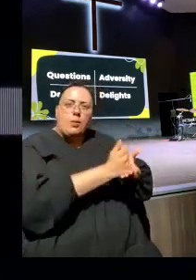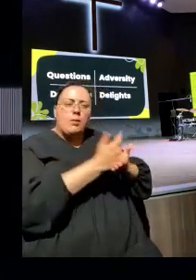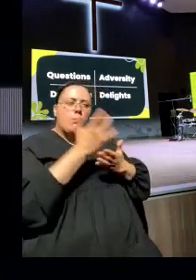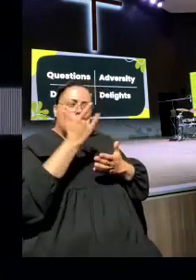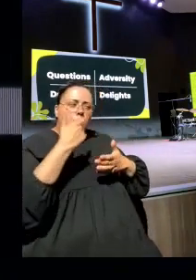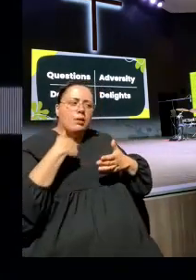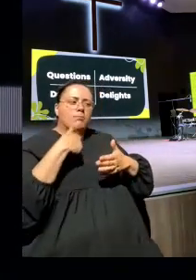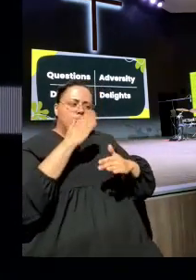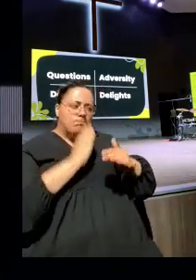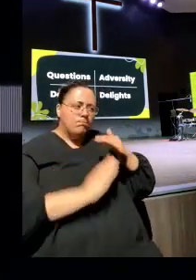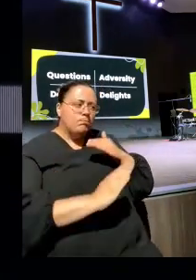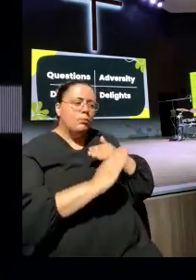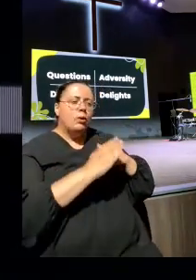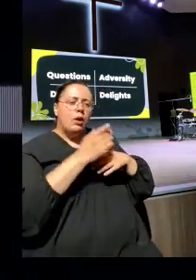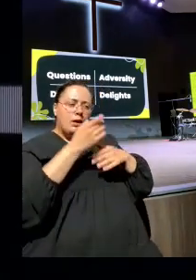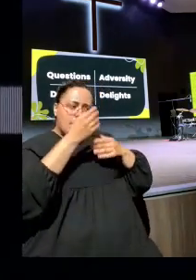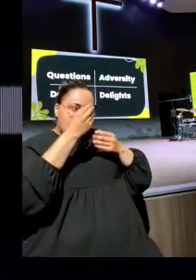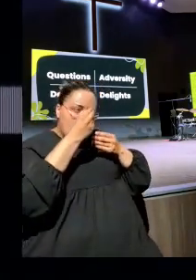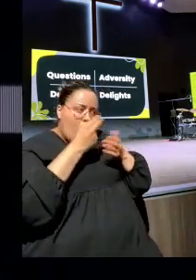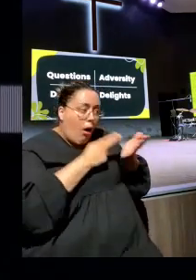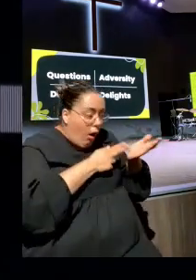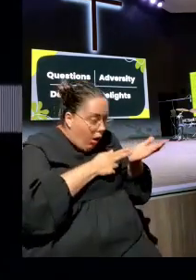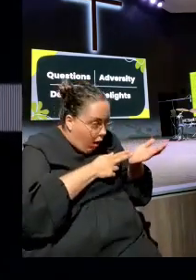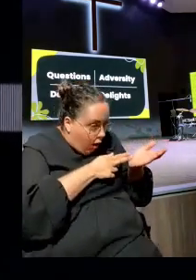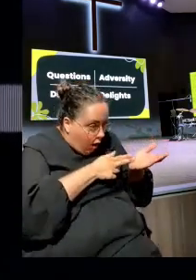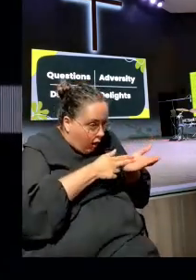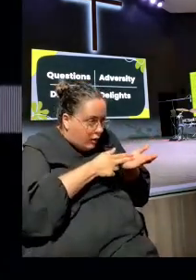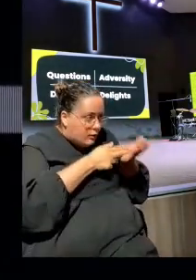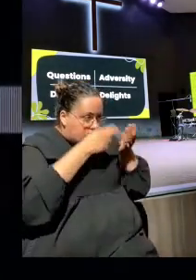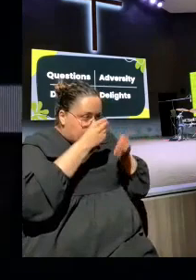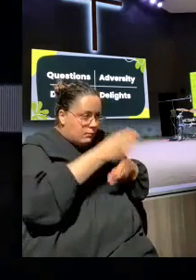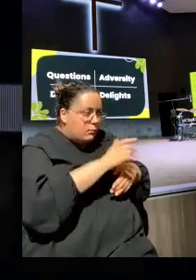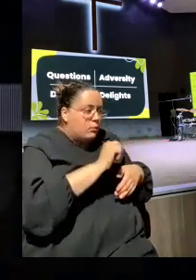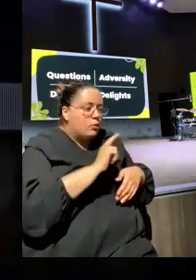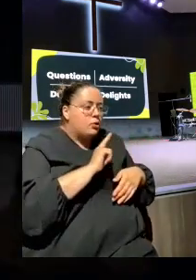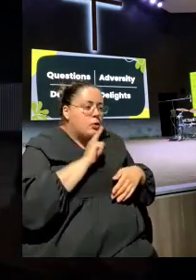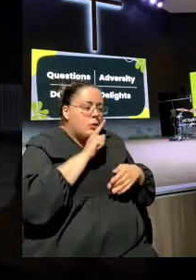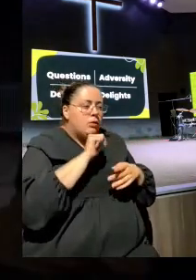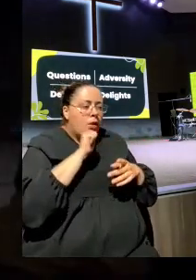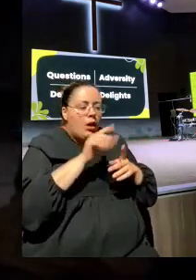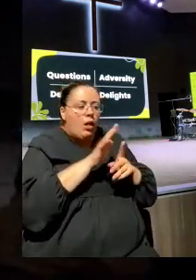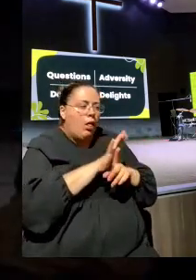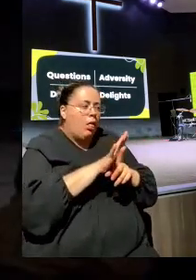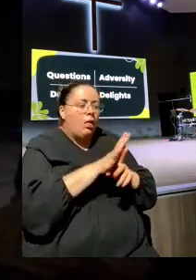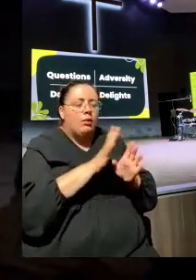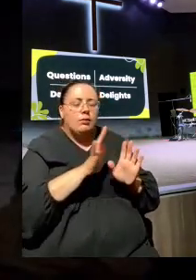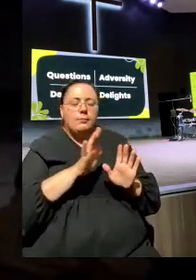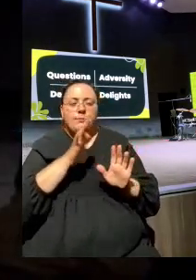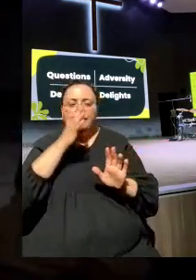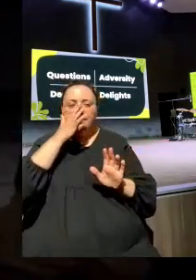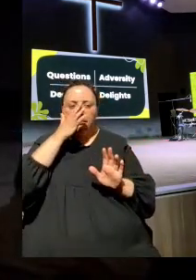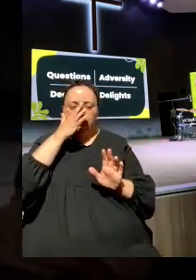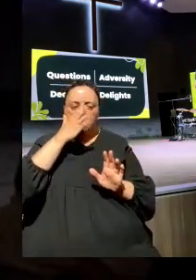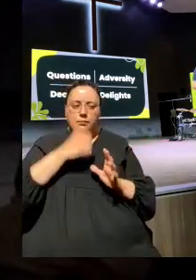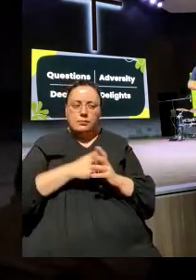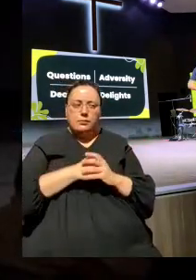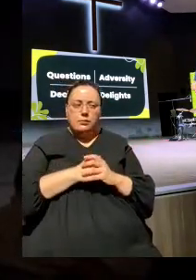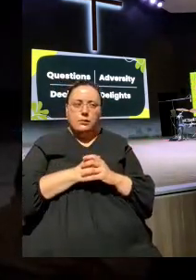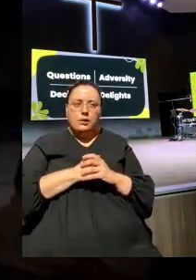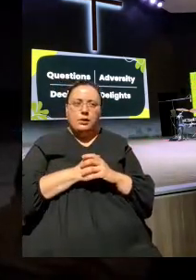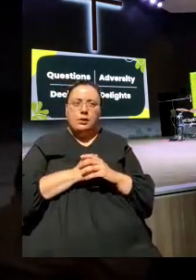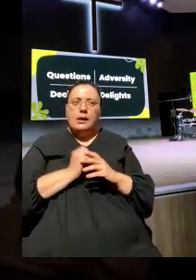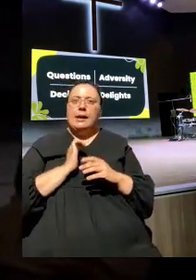Your kids want to hear you talk about how you make major life decisions, because they have to make those same decisions. Why did you take this job? Why are we